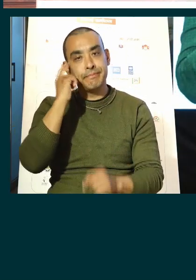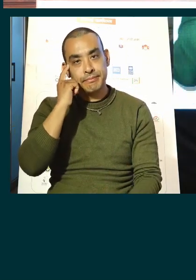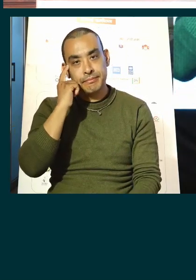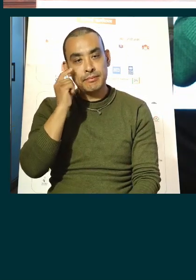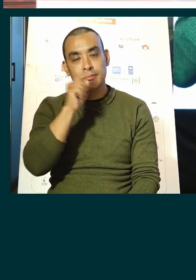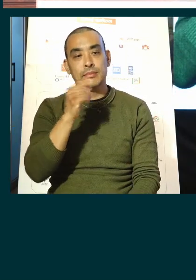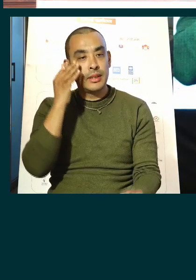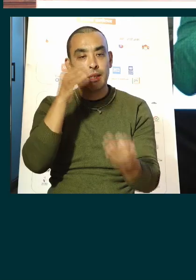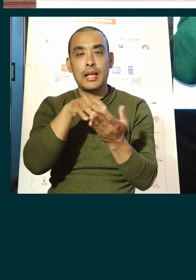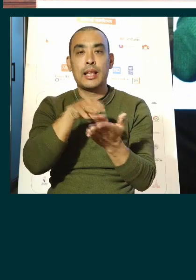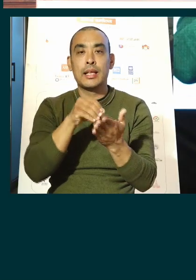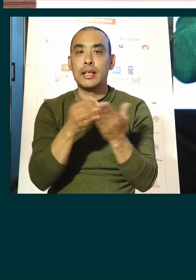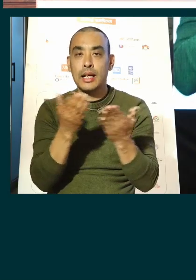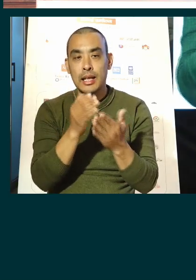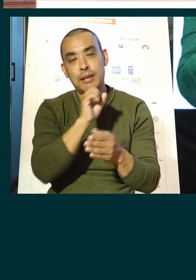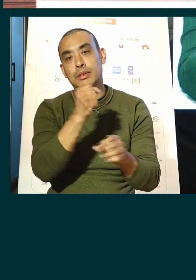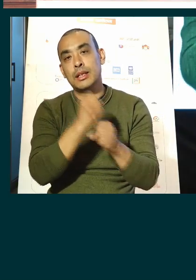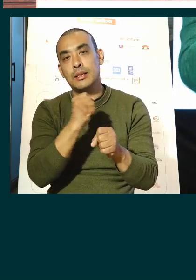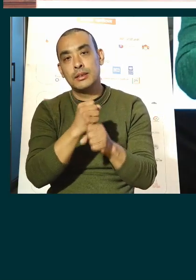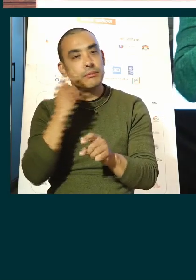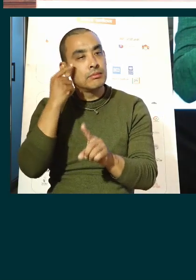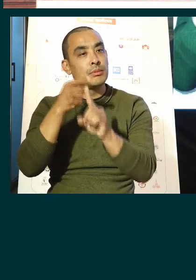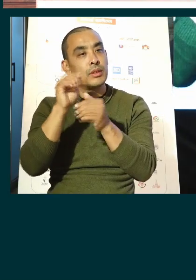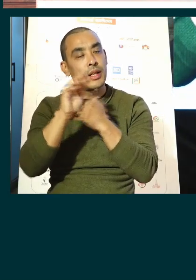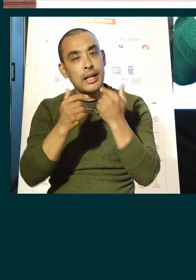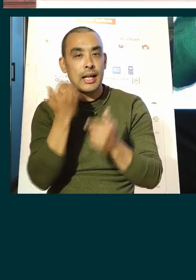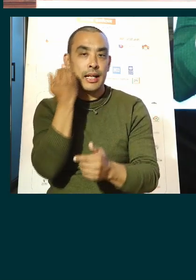on promoting a positive masculinity,